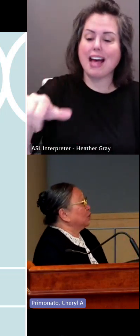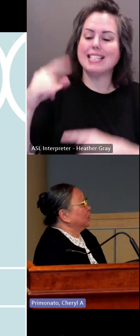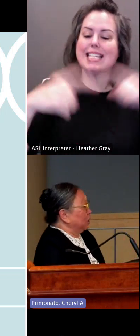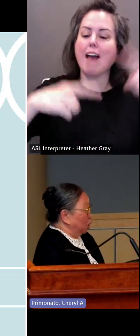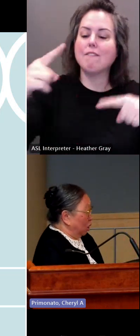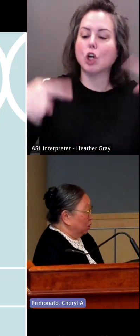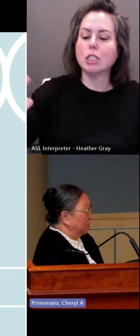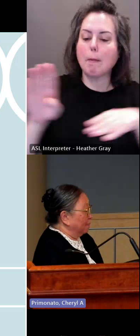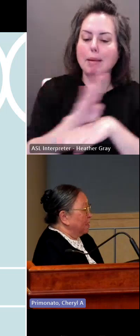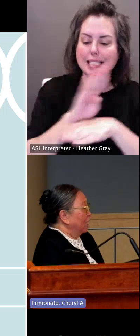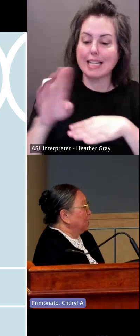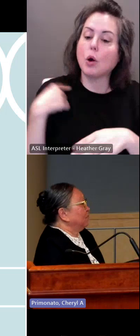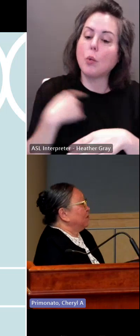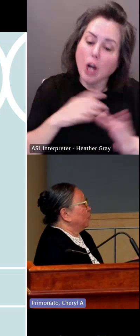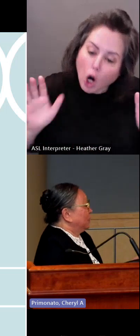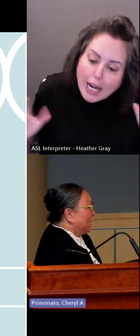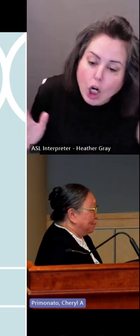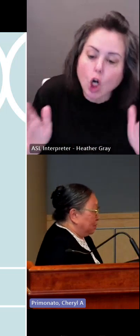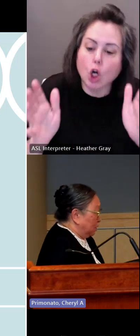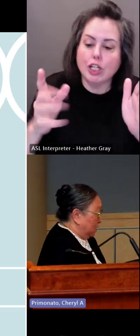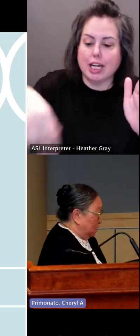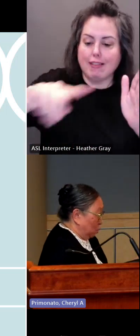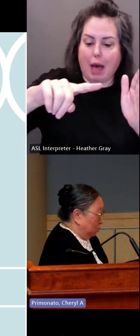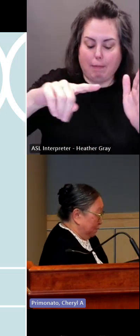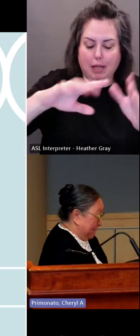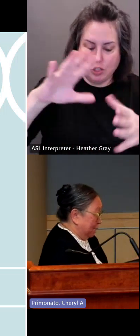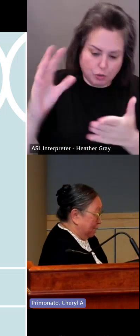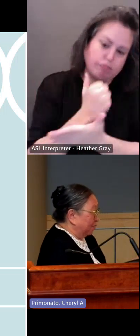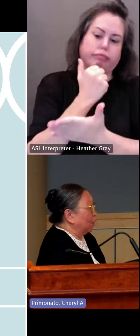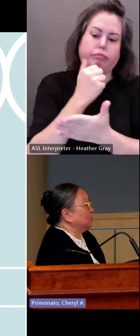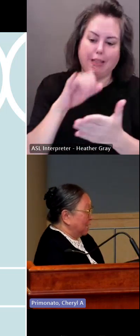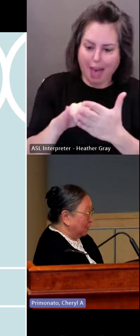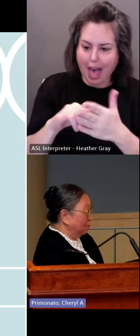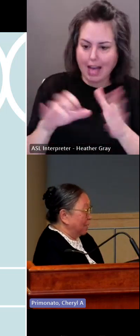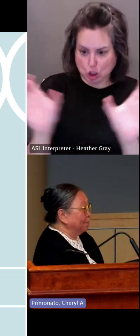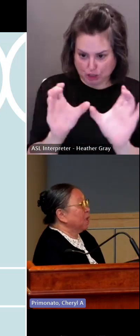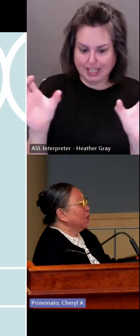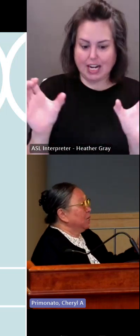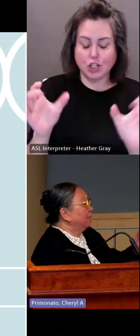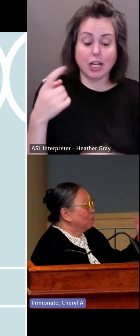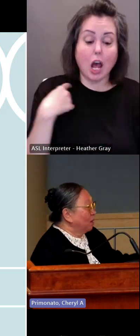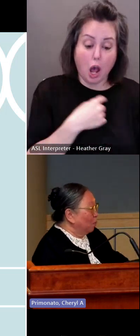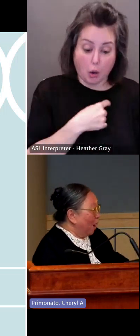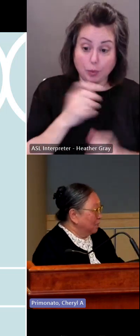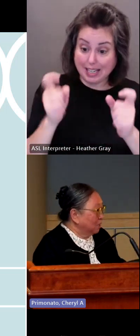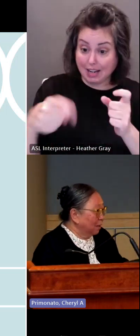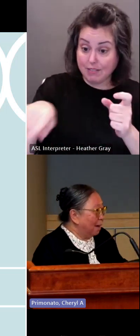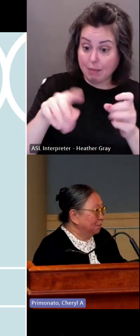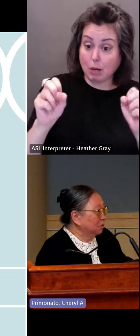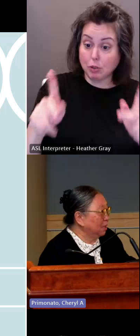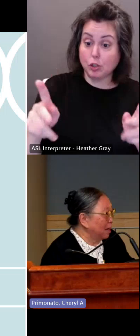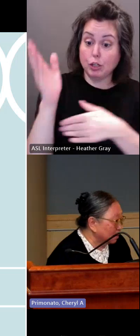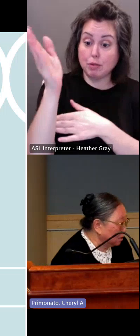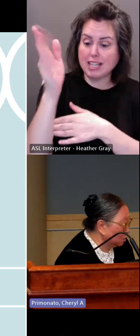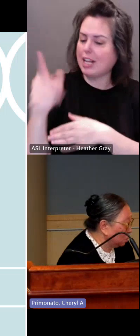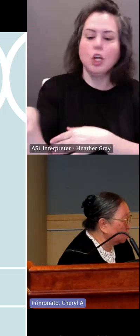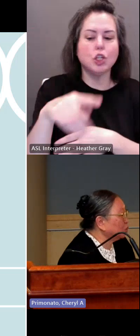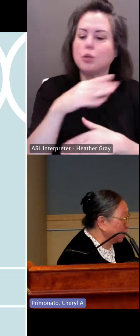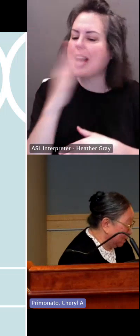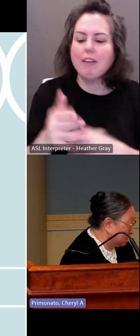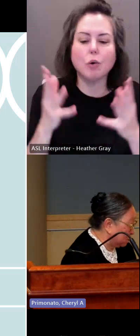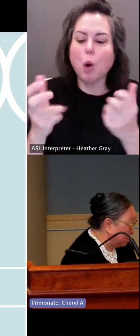So we are trying to encourage them. And you never know when an opportunity is going to present itself. I always tell them now, you never want to wait until an opportunity knocks